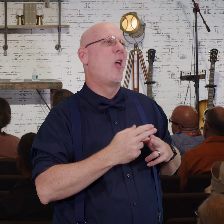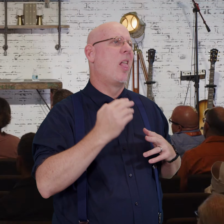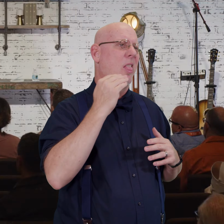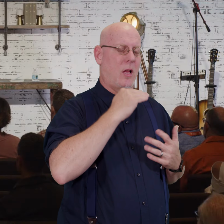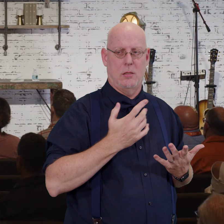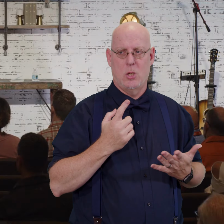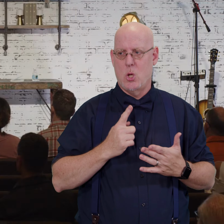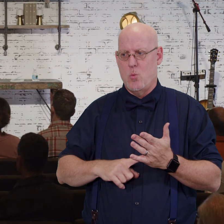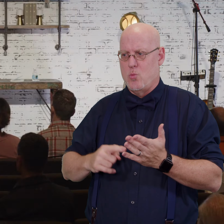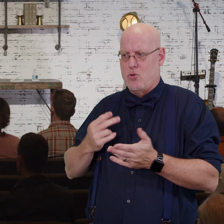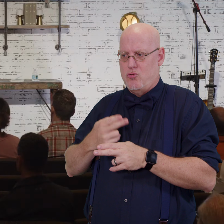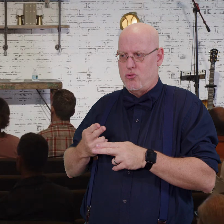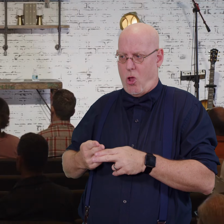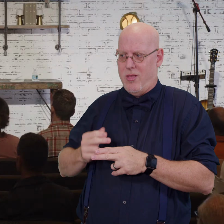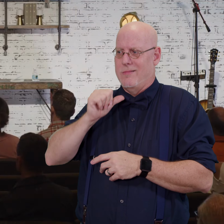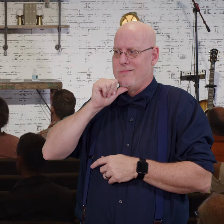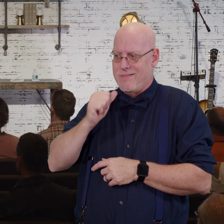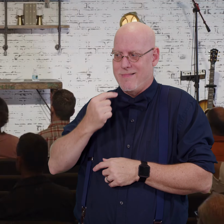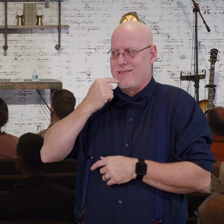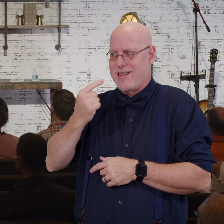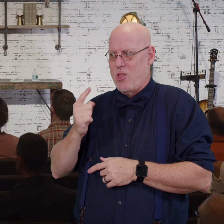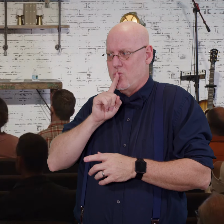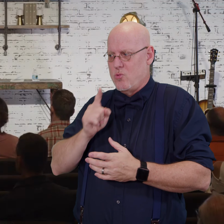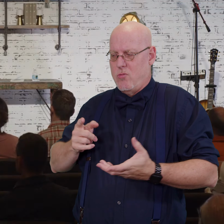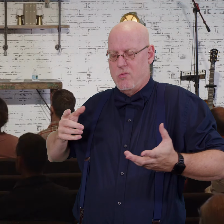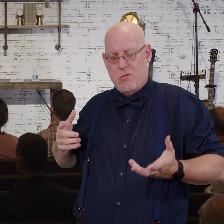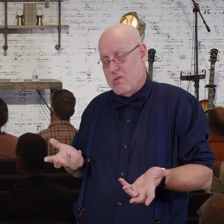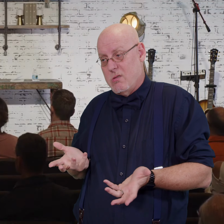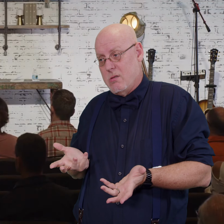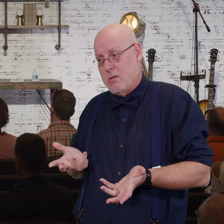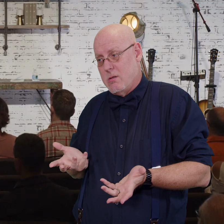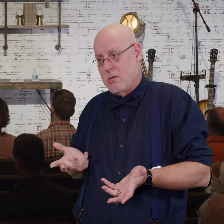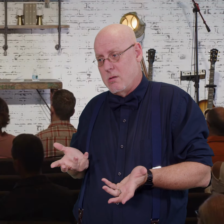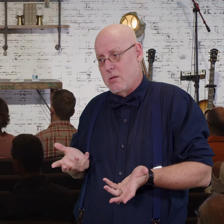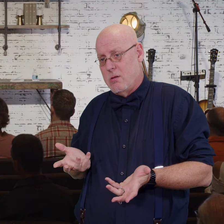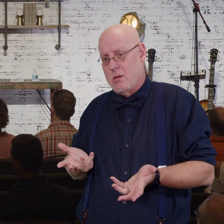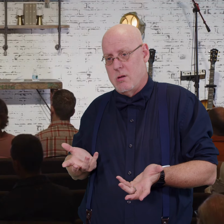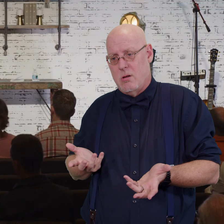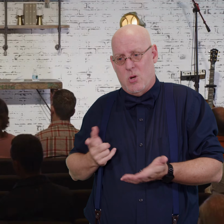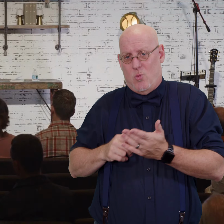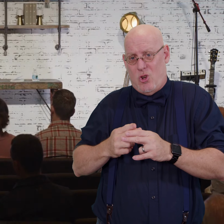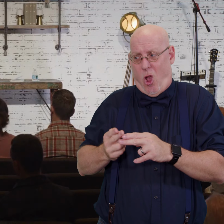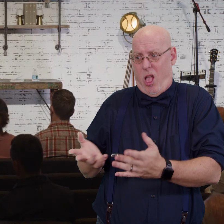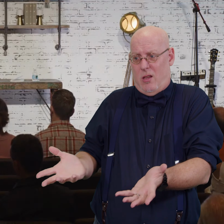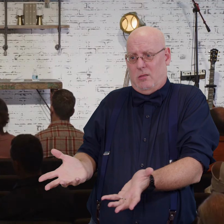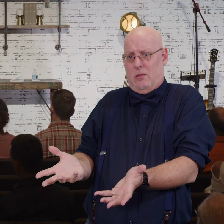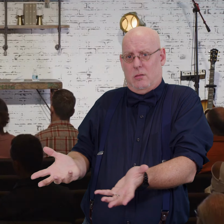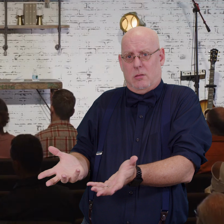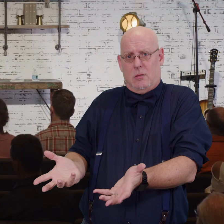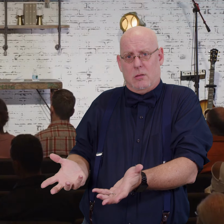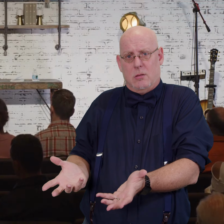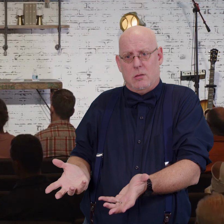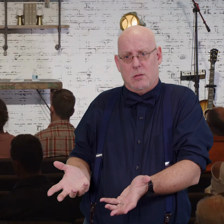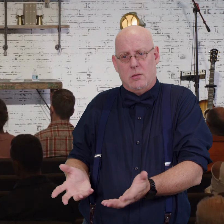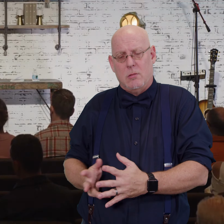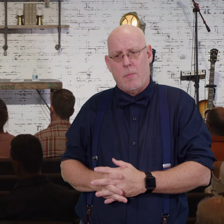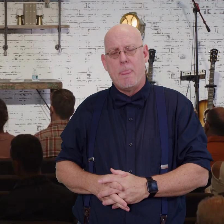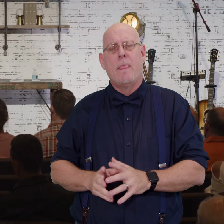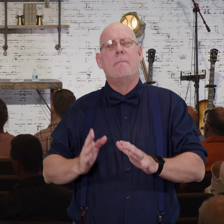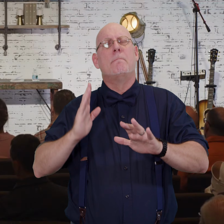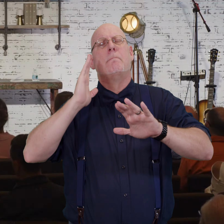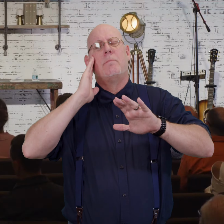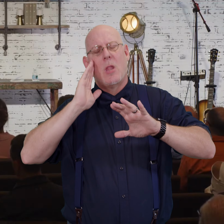lying. I'm like, what would you call not telling the truth? What would we call that? Like,